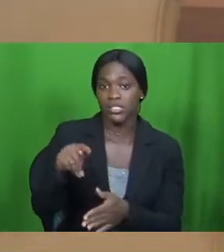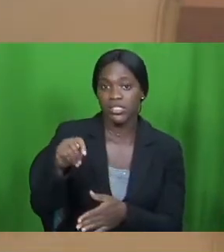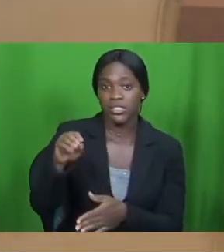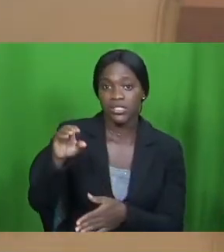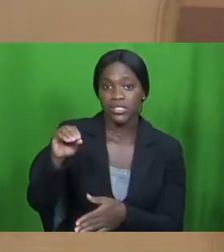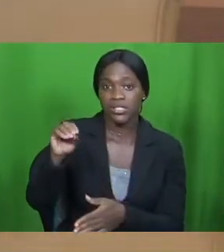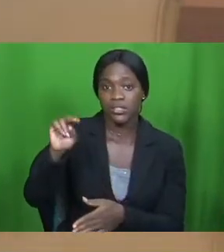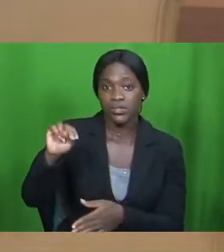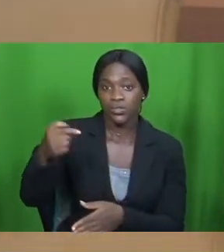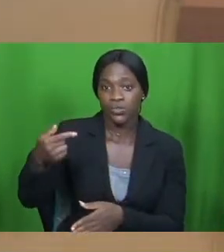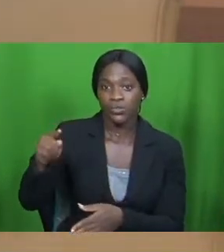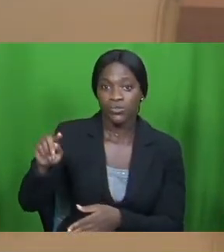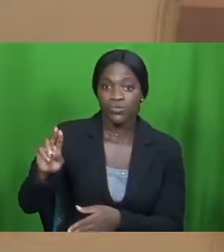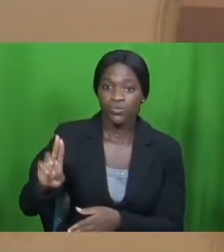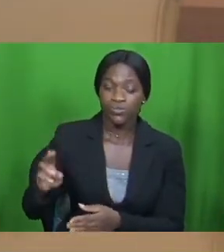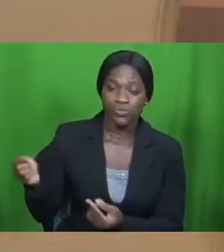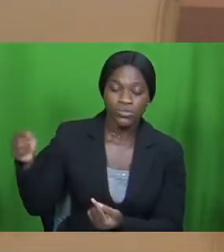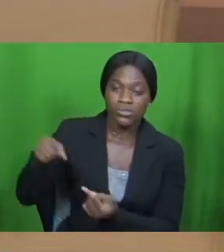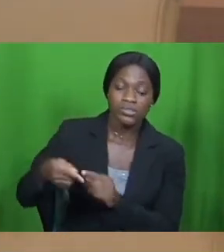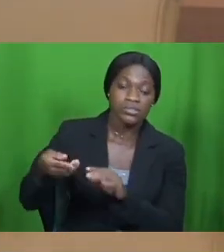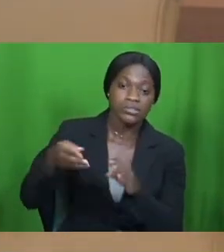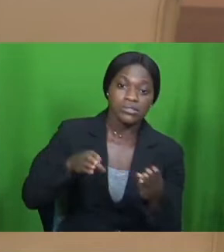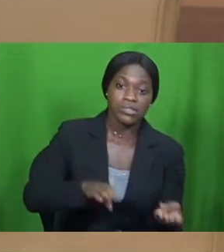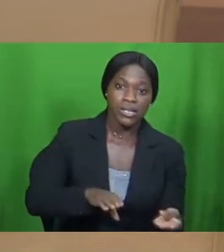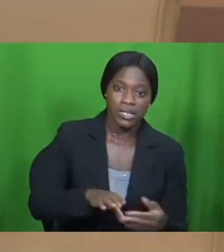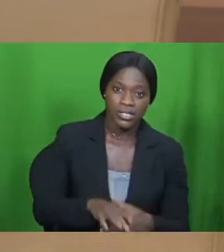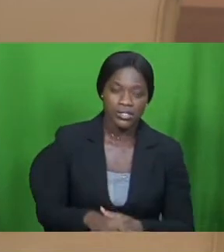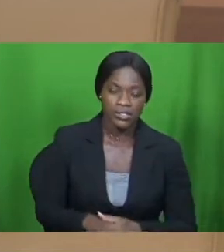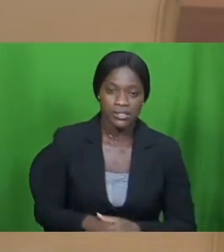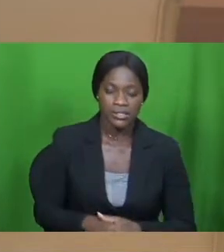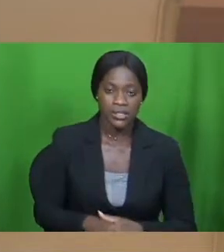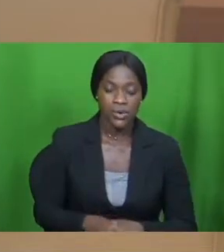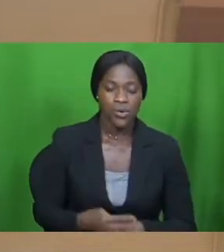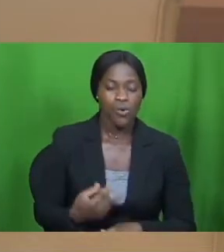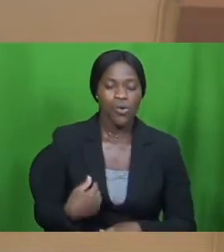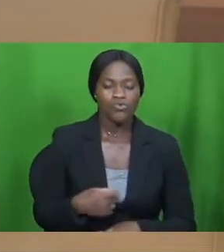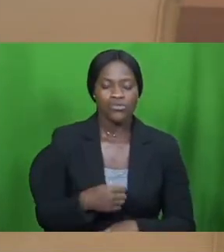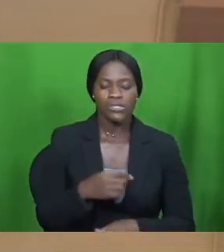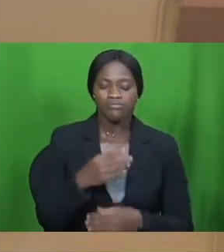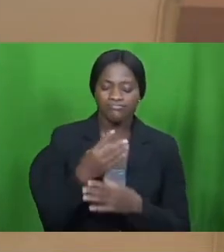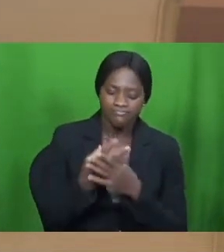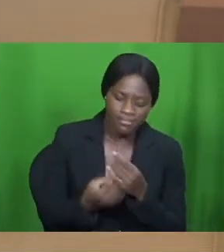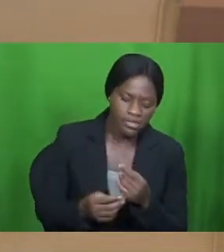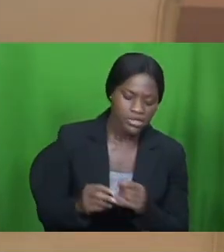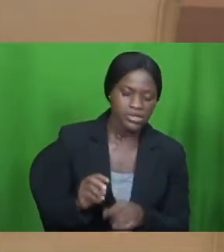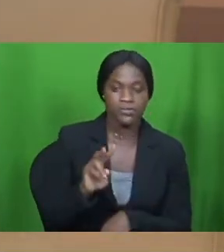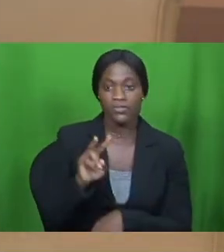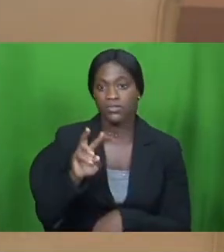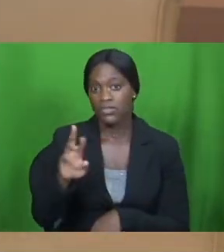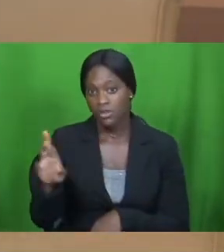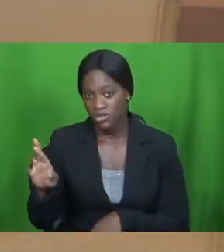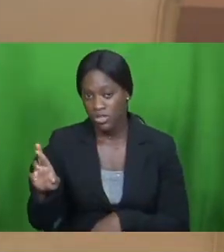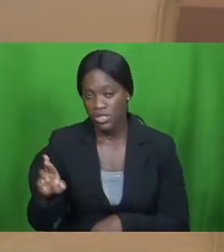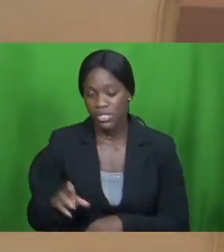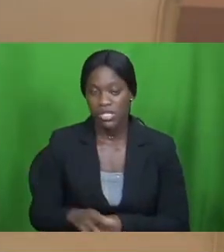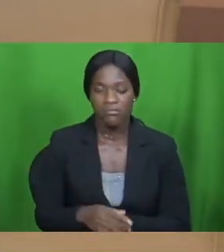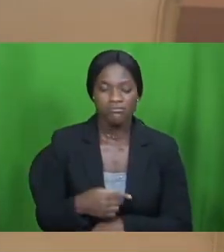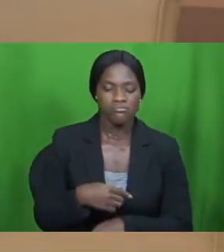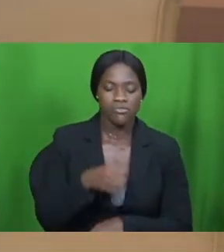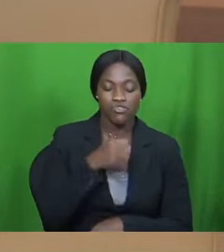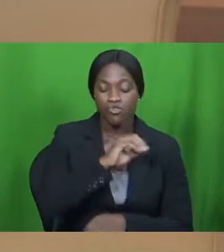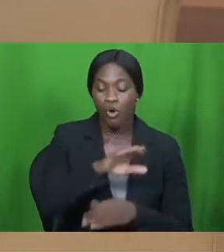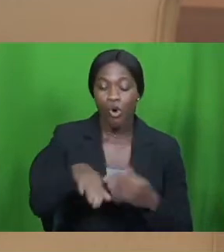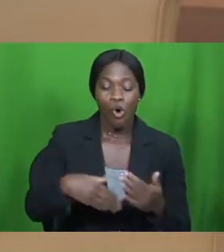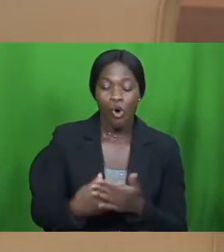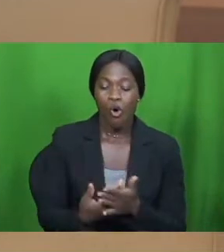demise. Honorable Ameyedo is someone we miss in the Volta region, and I am sure that all